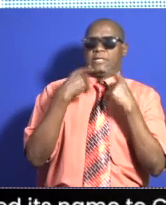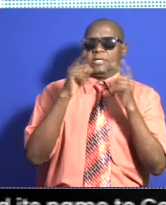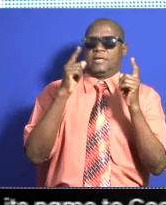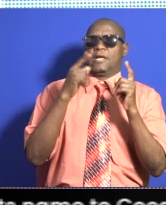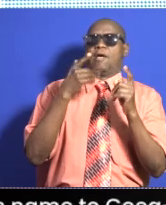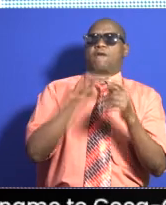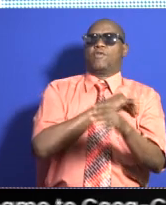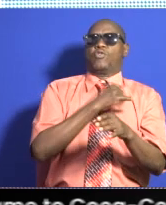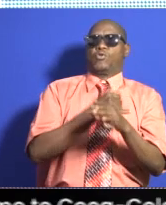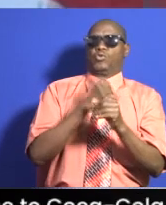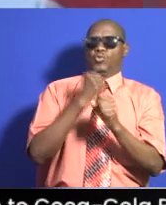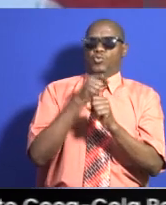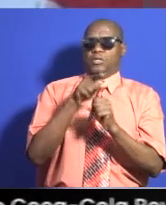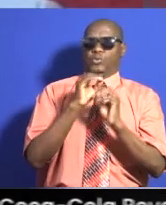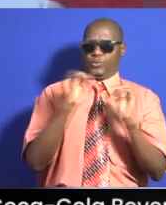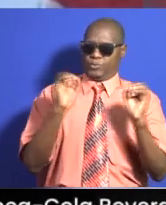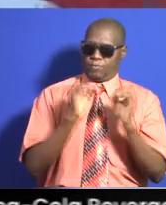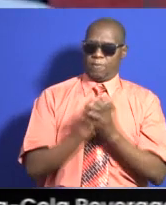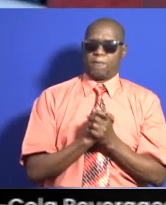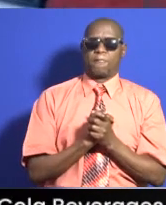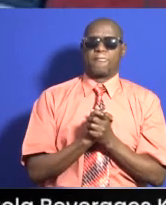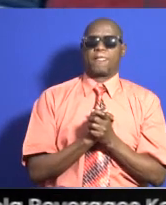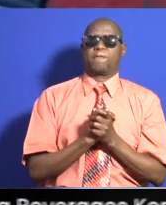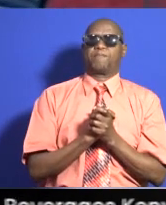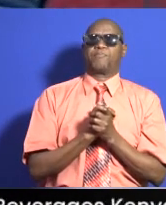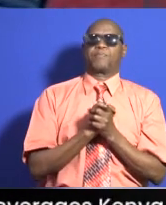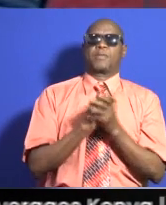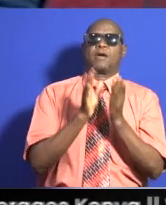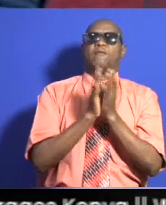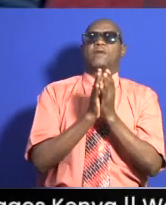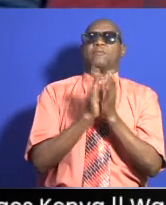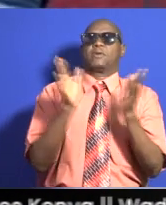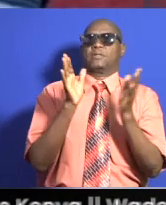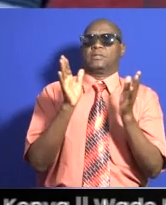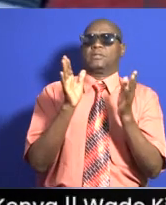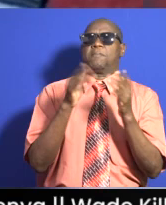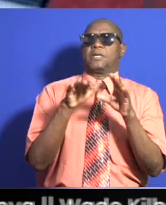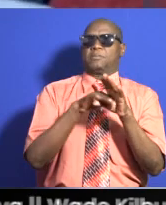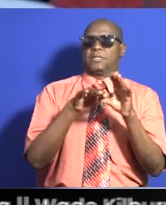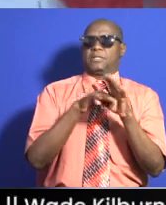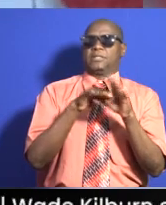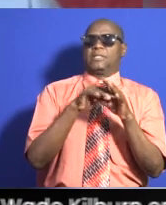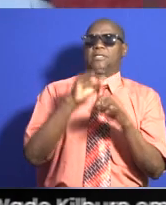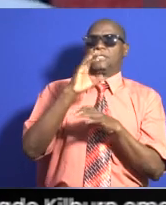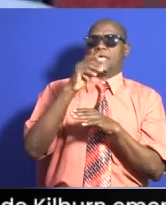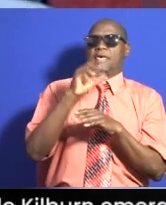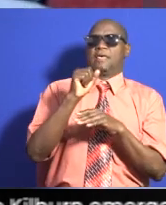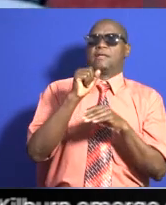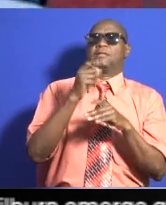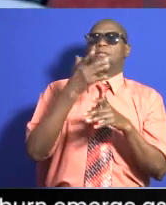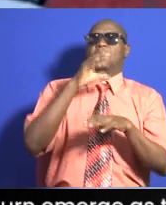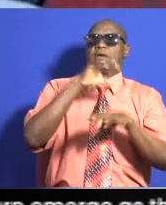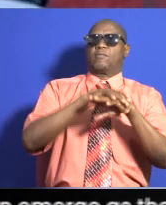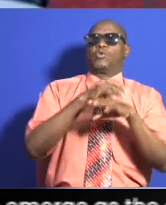authority to do so. Public participation on the office of CAS was founded on a complement of